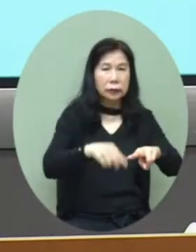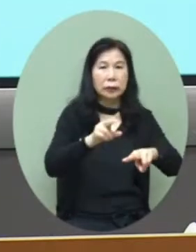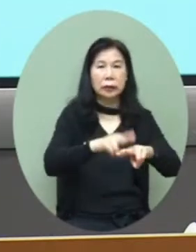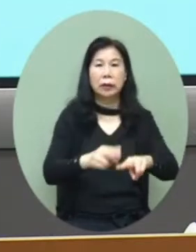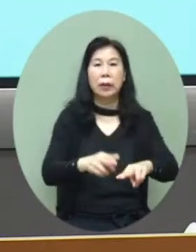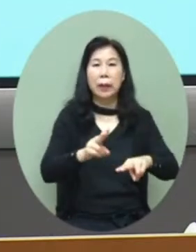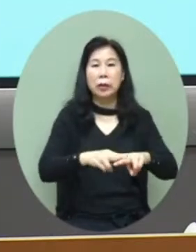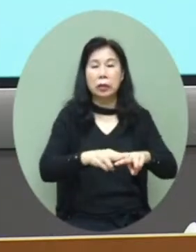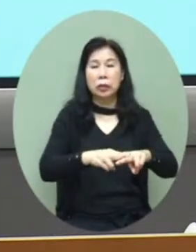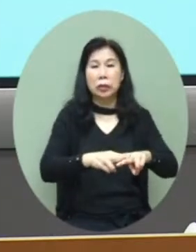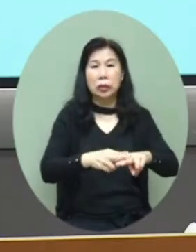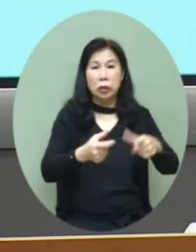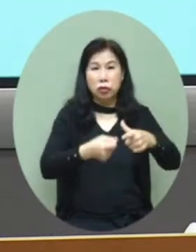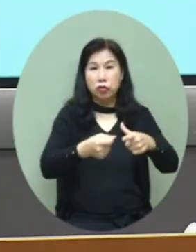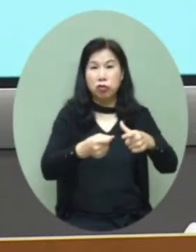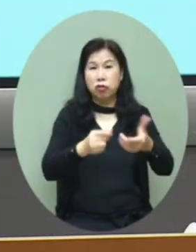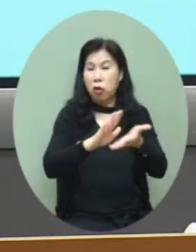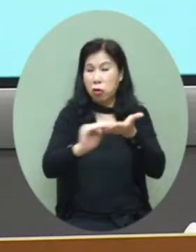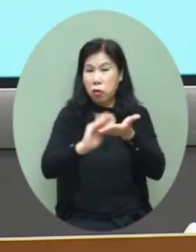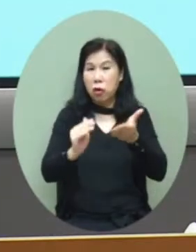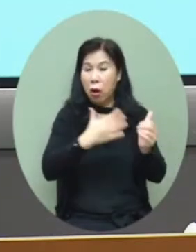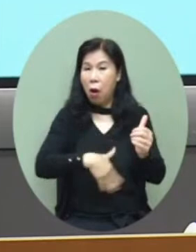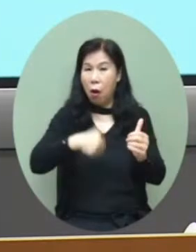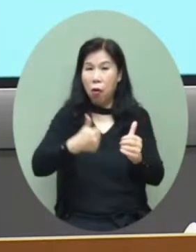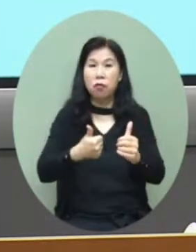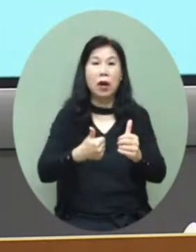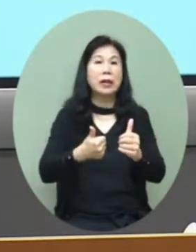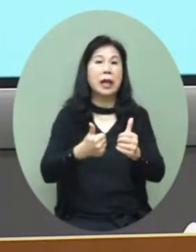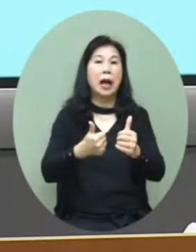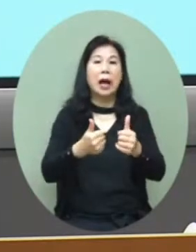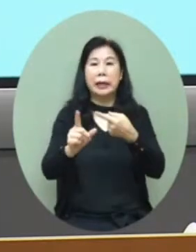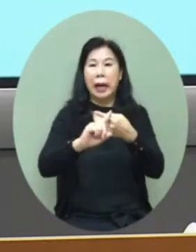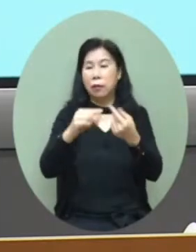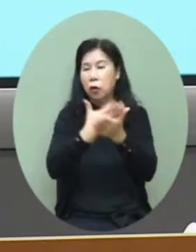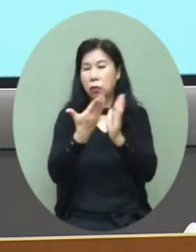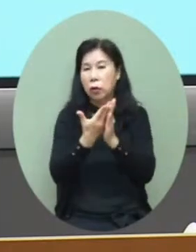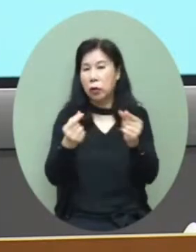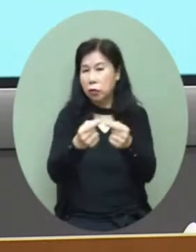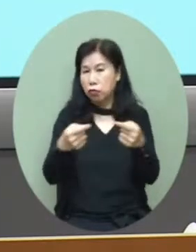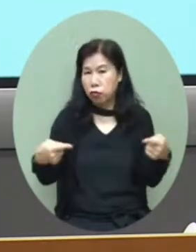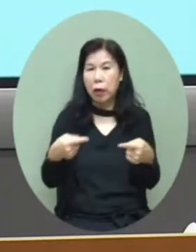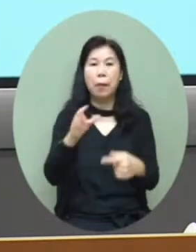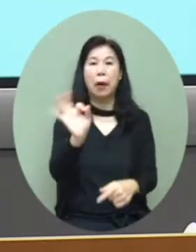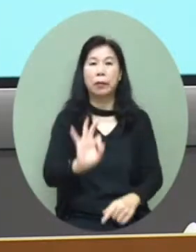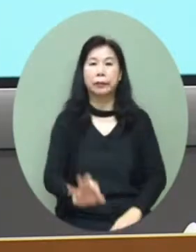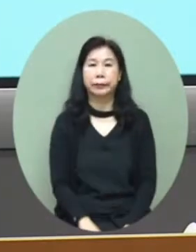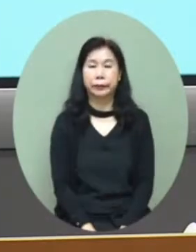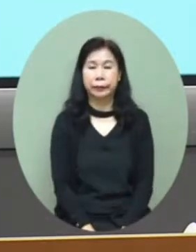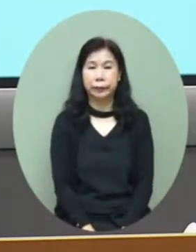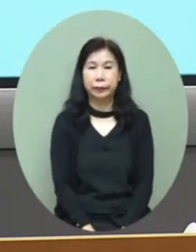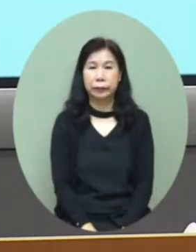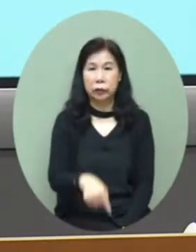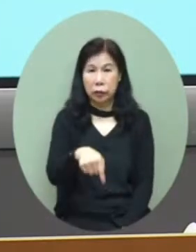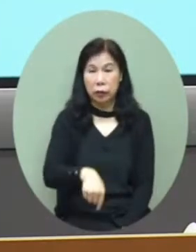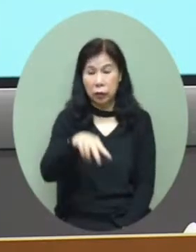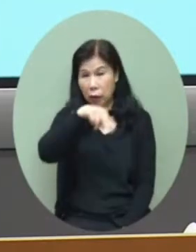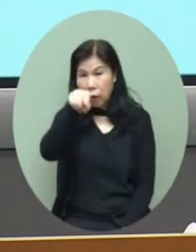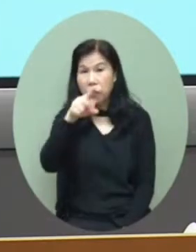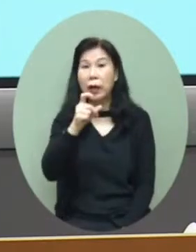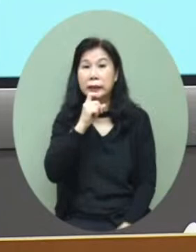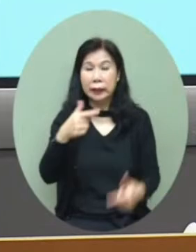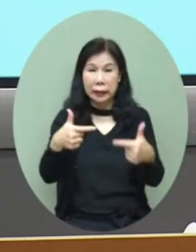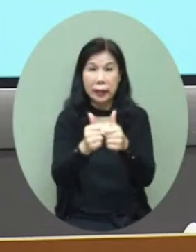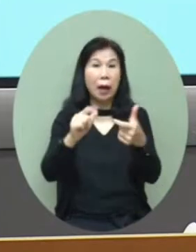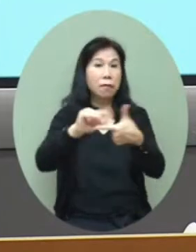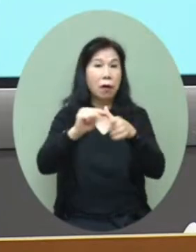mutual understanding, we want to find out methods so that we can reduce